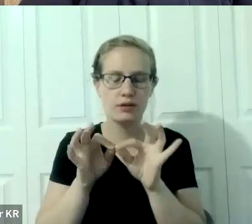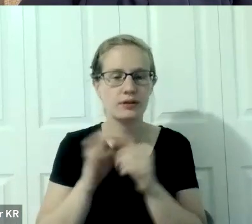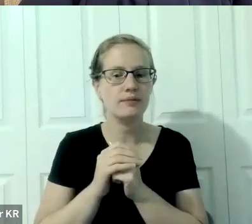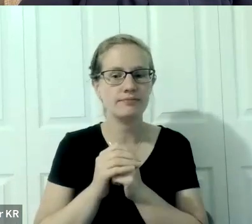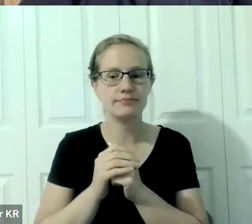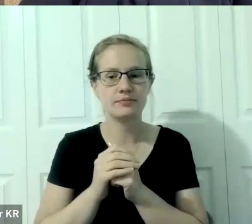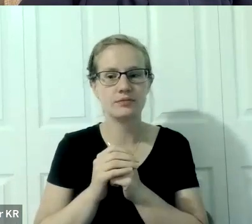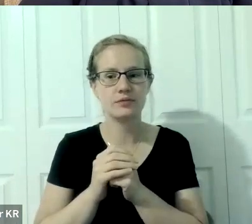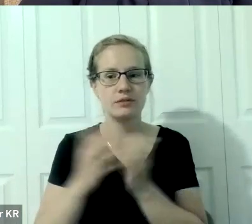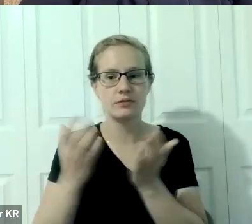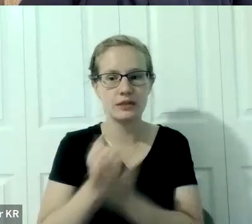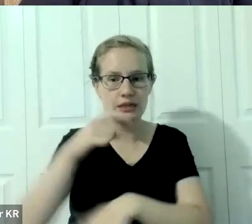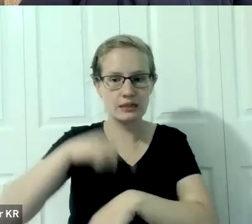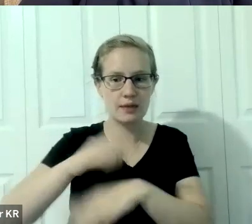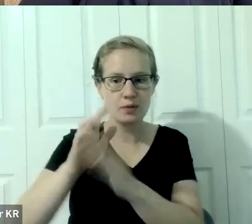time in prayer,